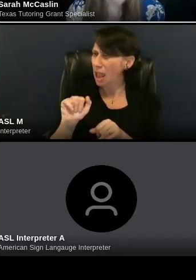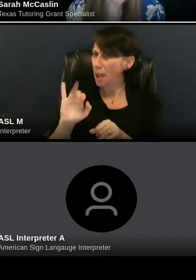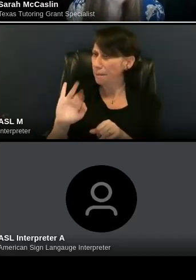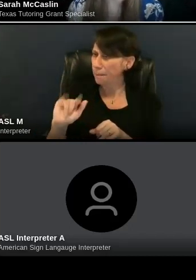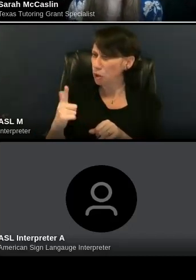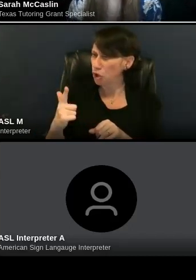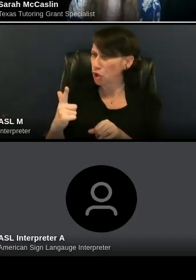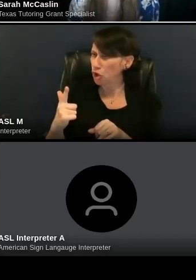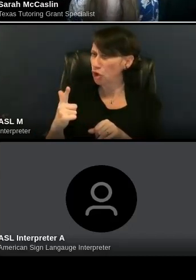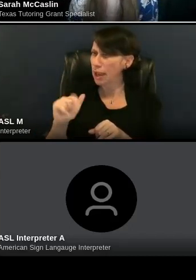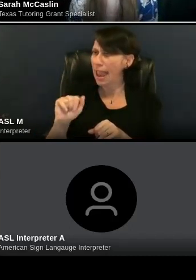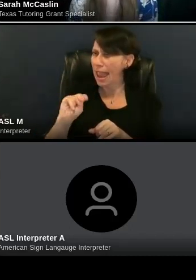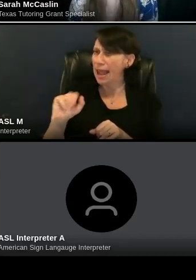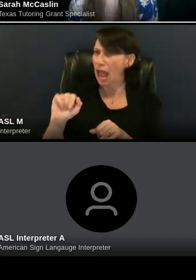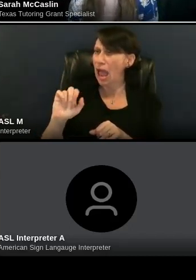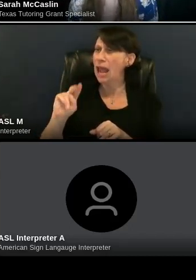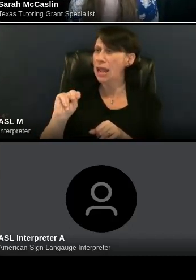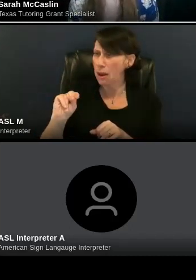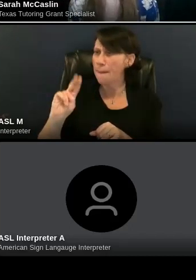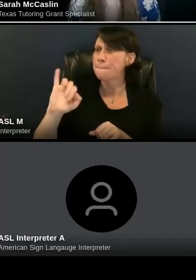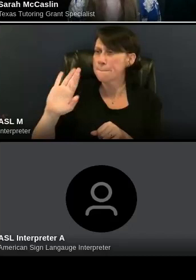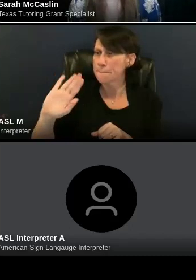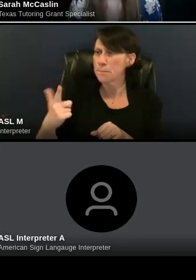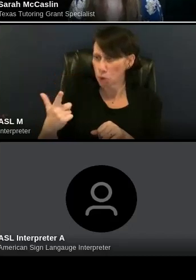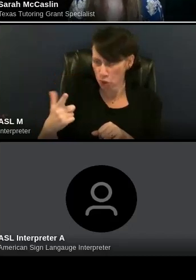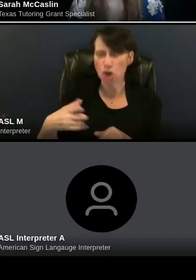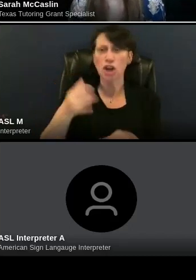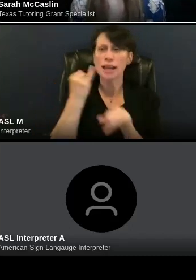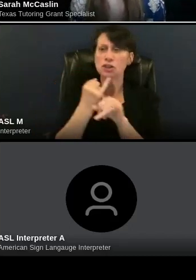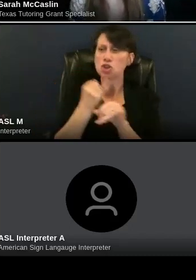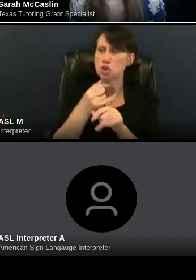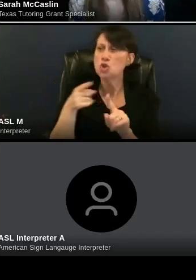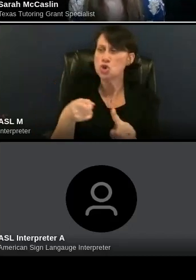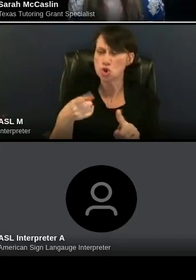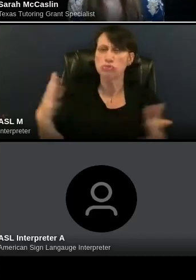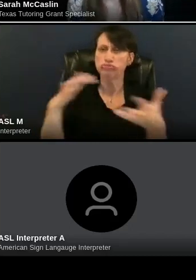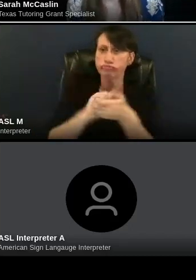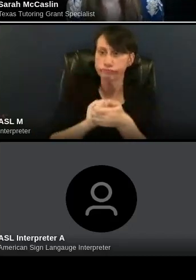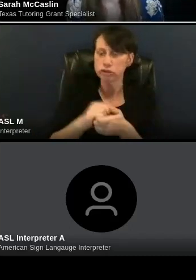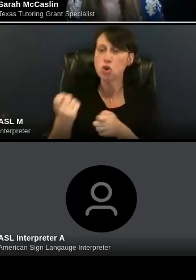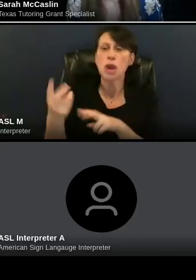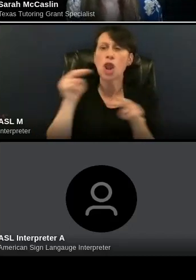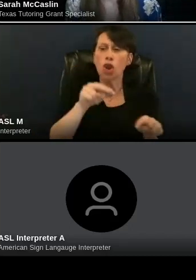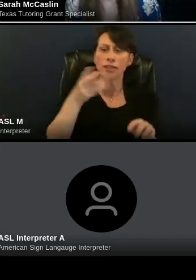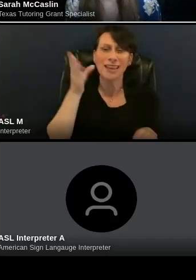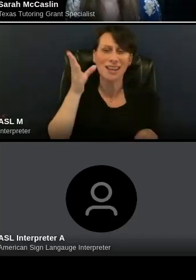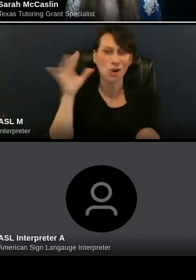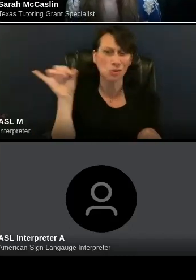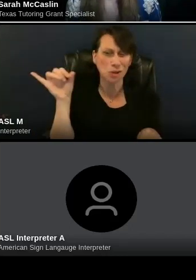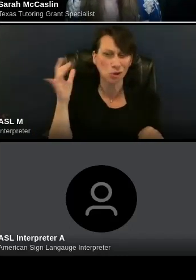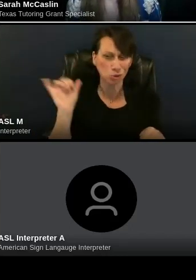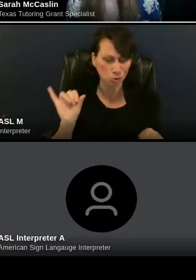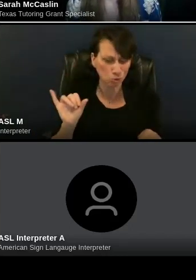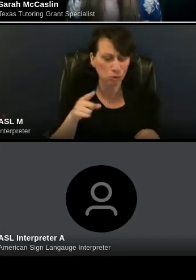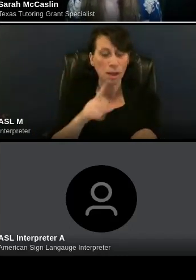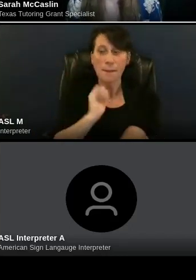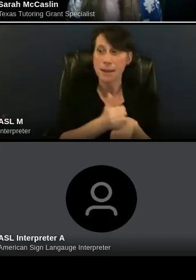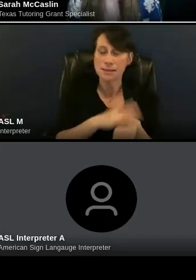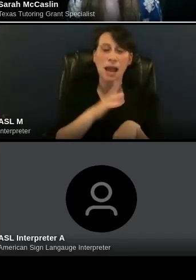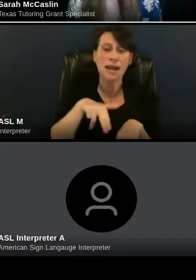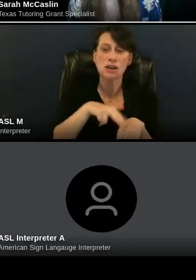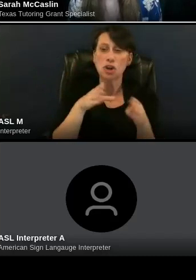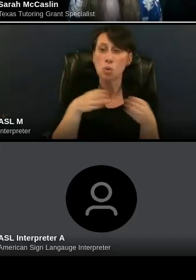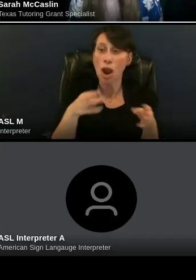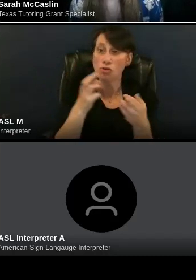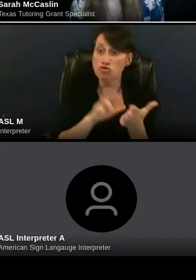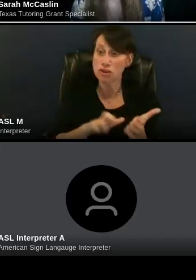to view the speaker this morning, or you can go back and look at the keynote, we know that based off of nationwide research